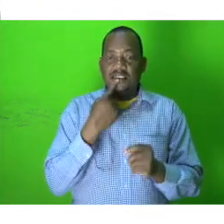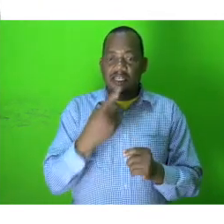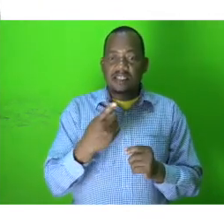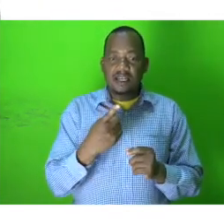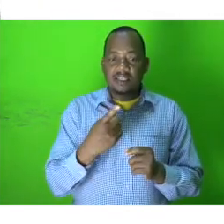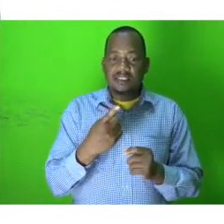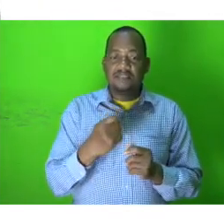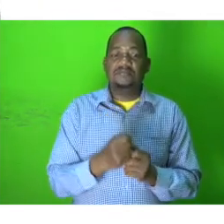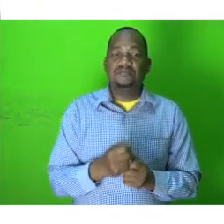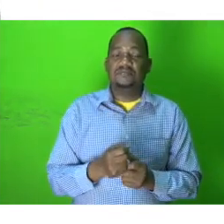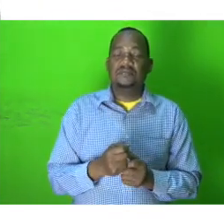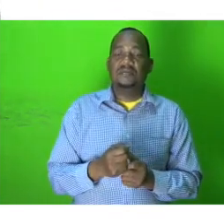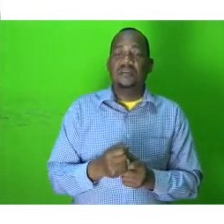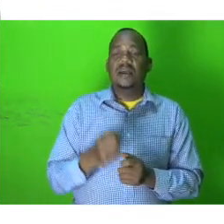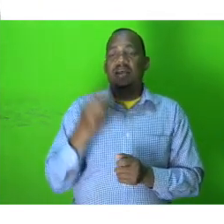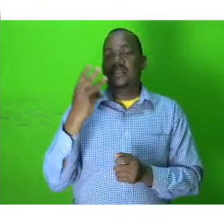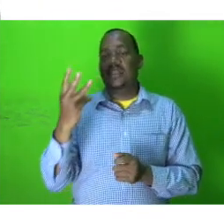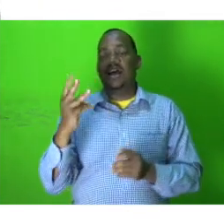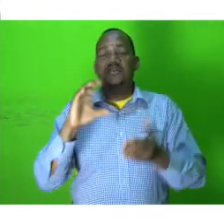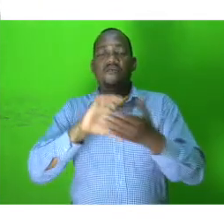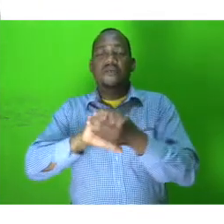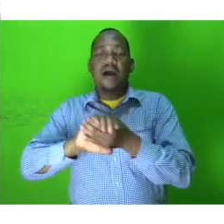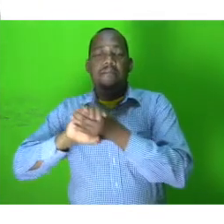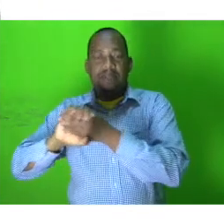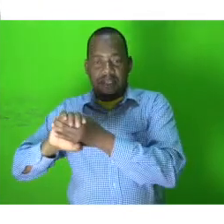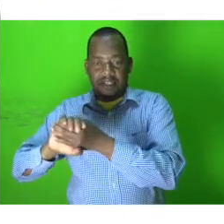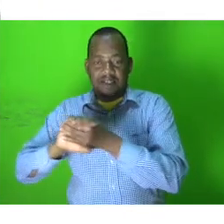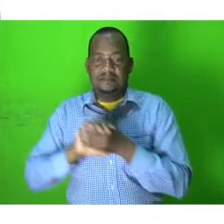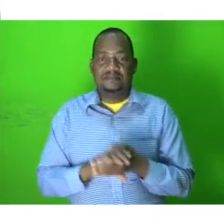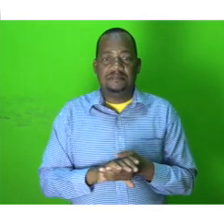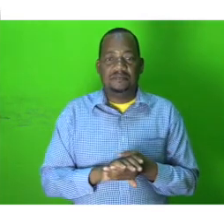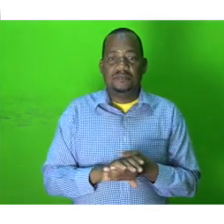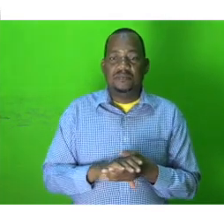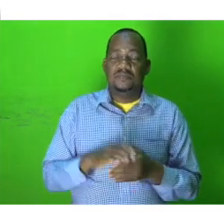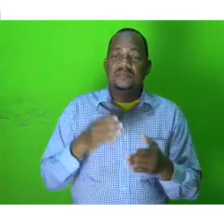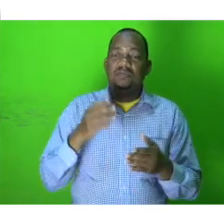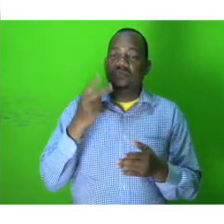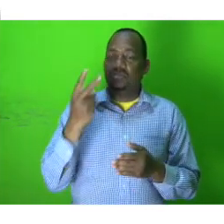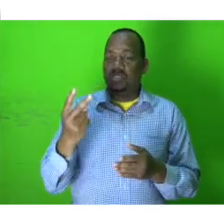Presented check, you say that 3rd April